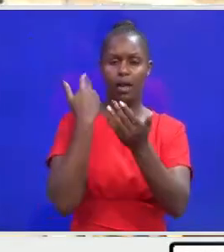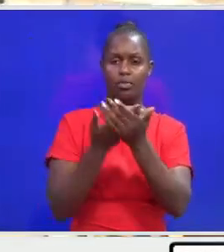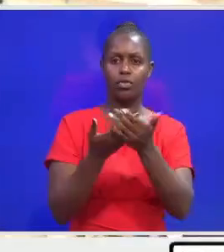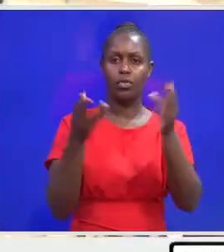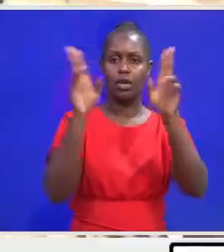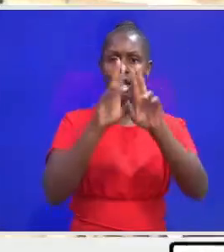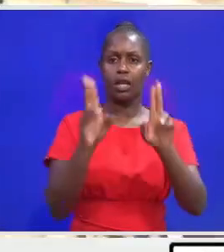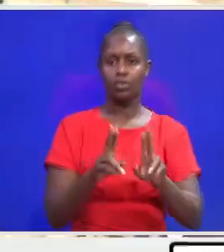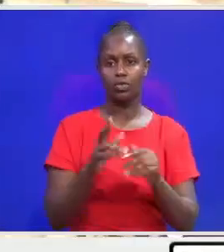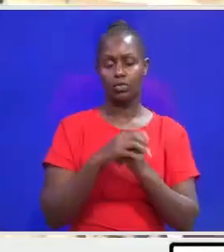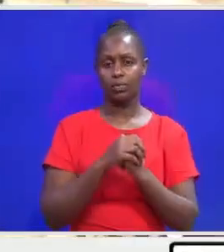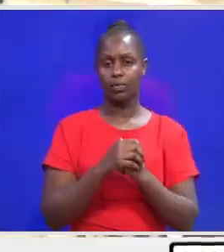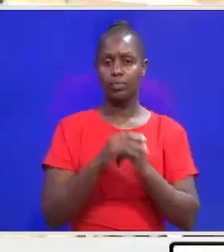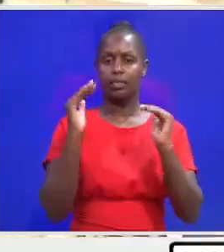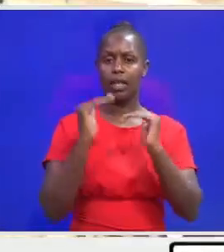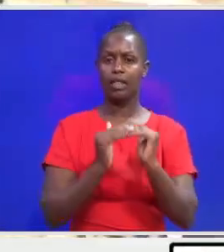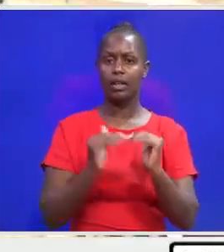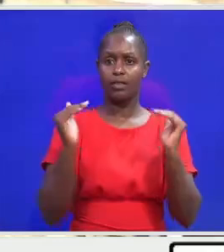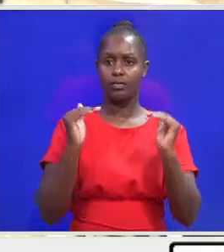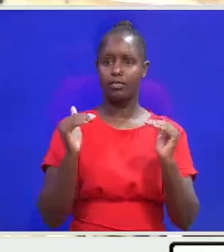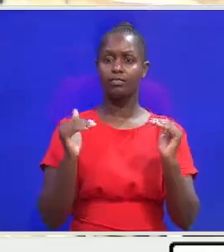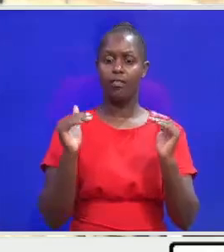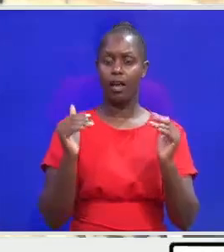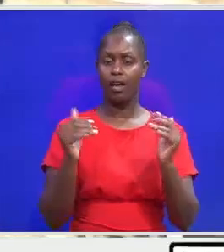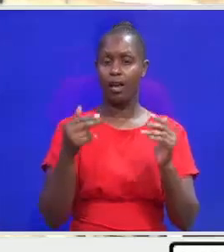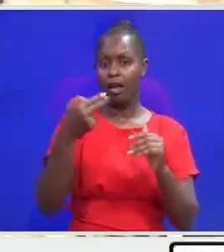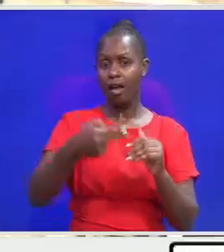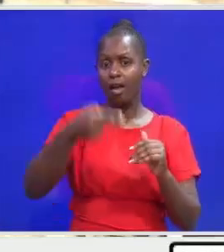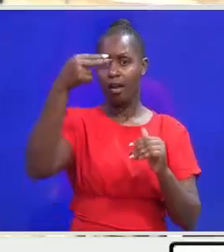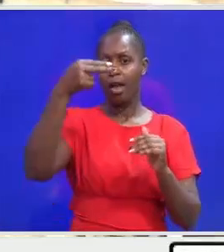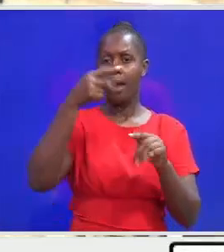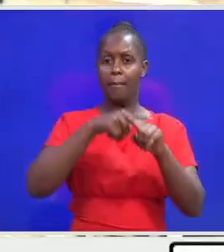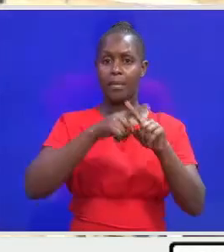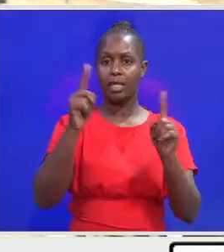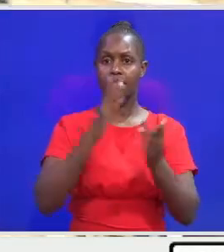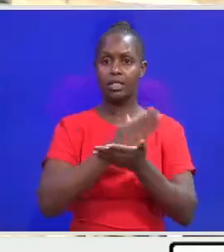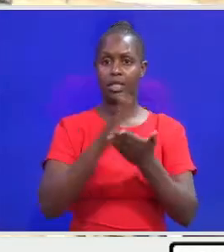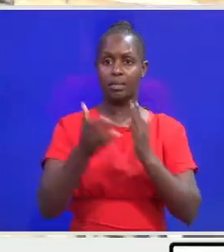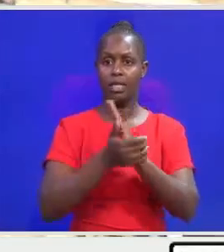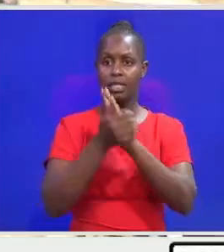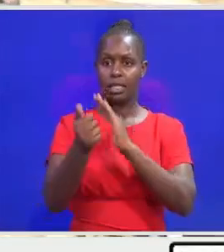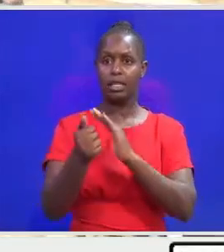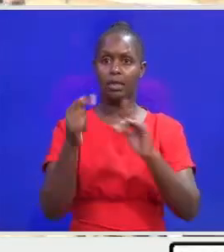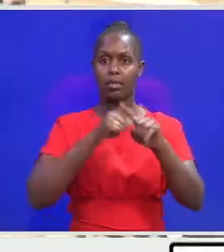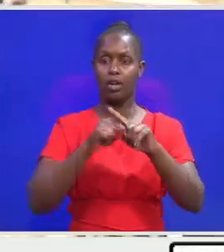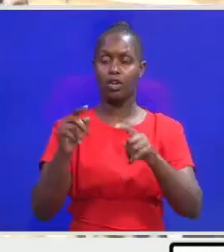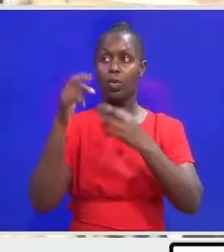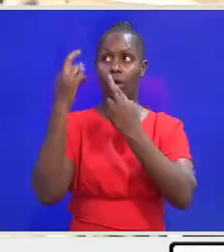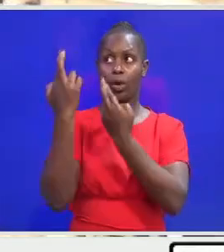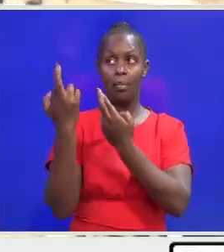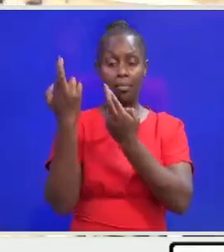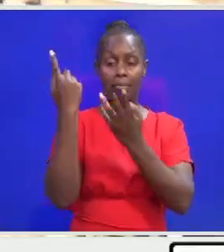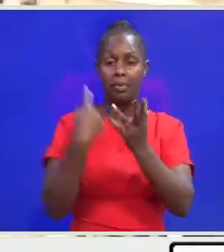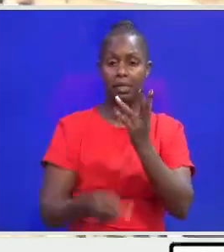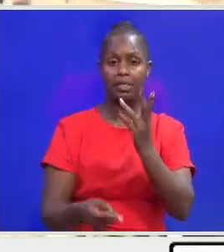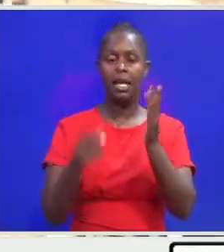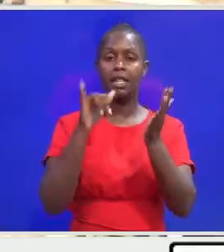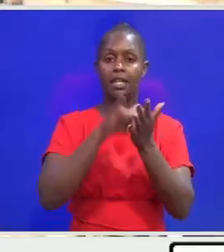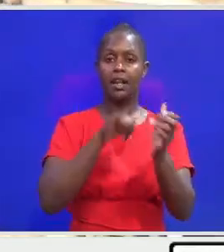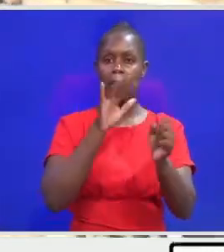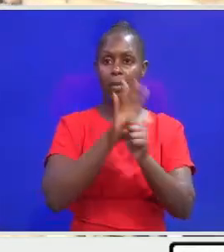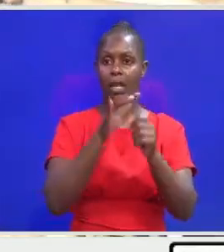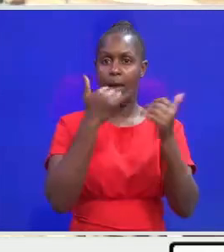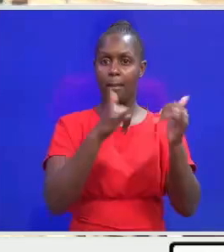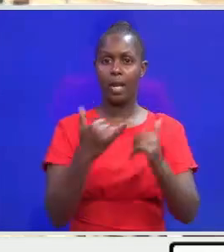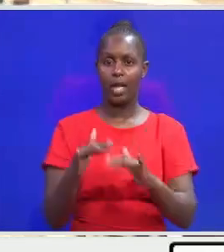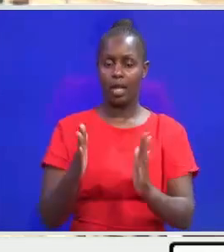The level of talent is very high, but the skill levels are still not up to, and we are hoping that such leagues, because most of the players in Kenya do